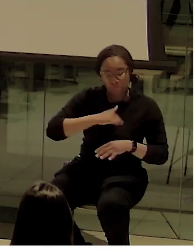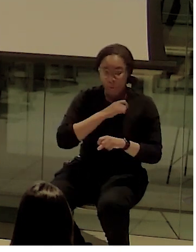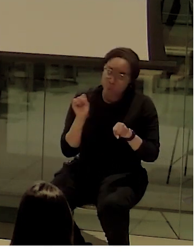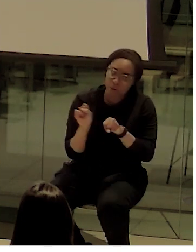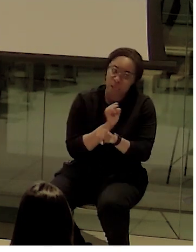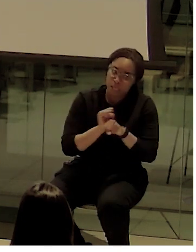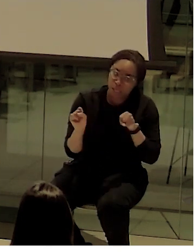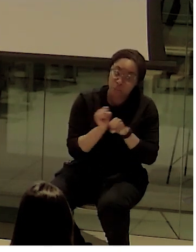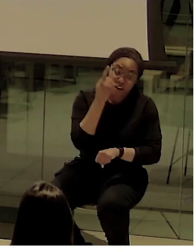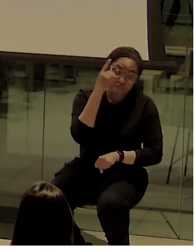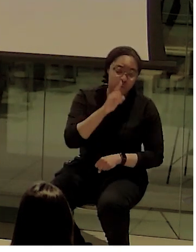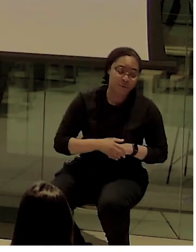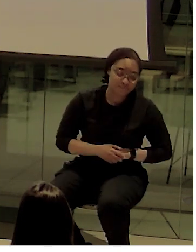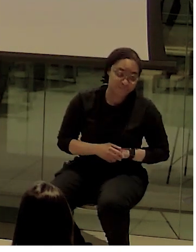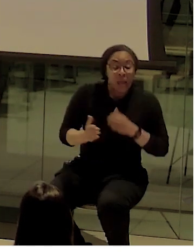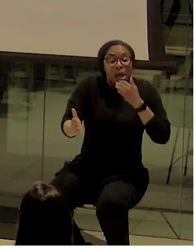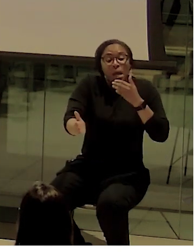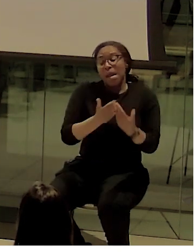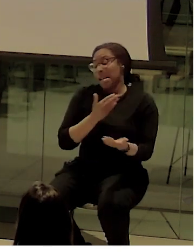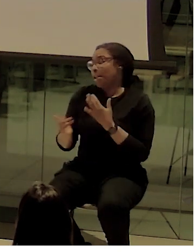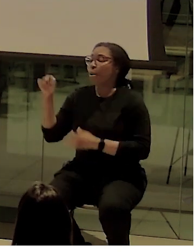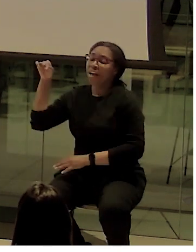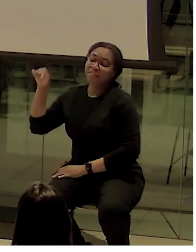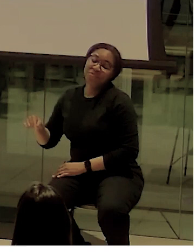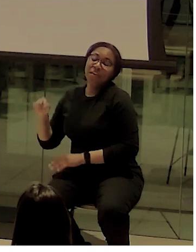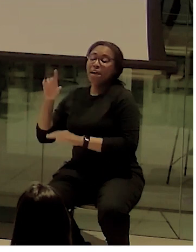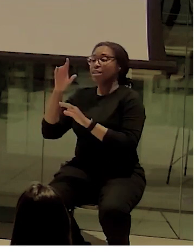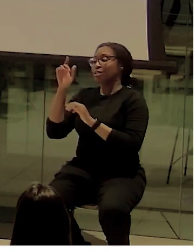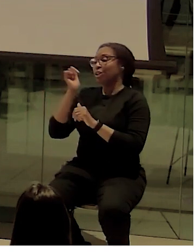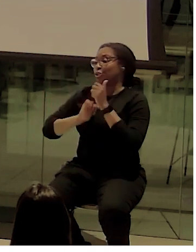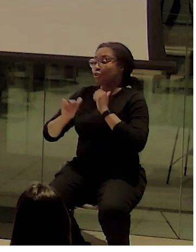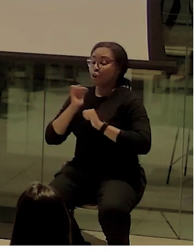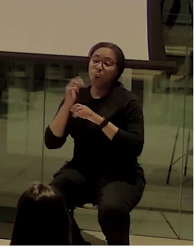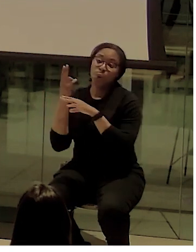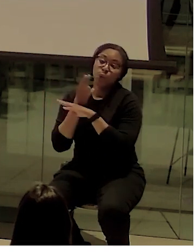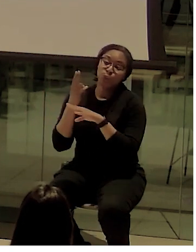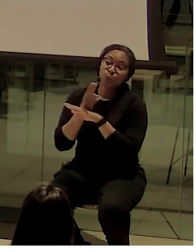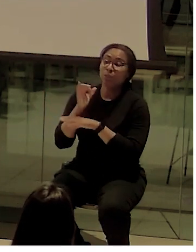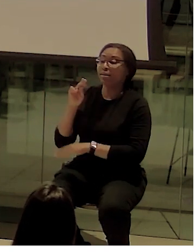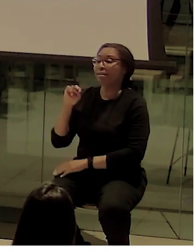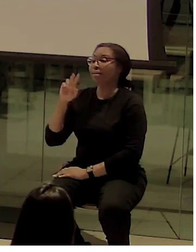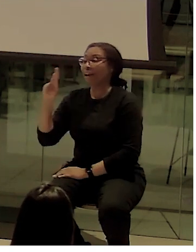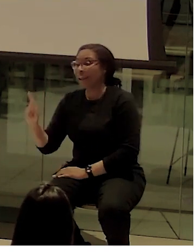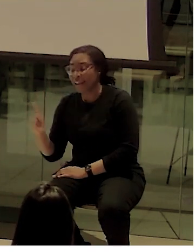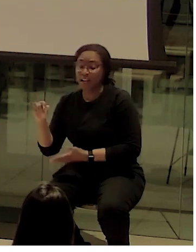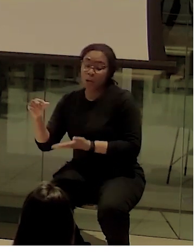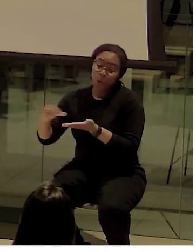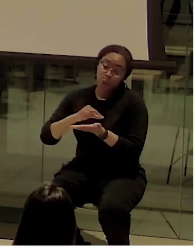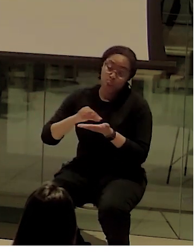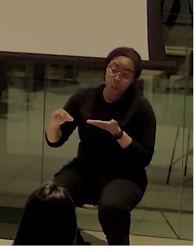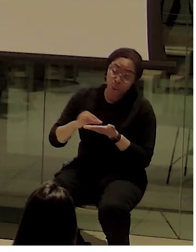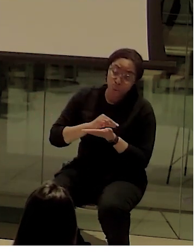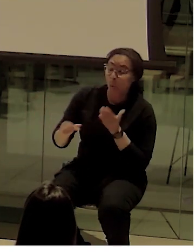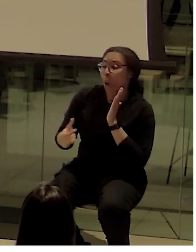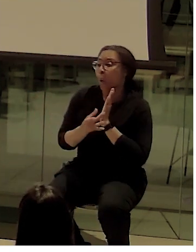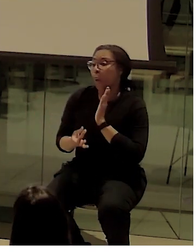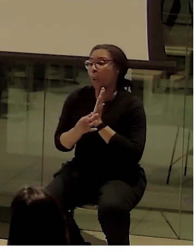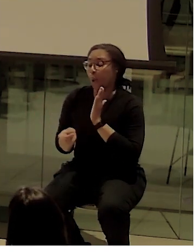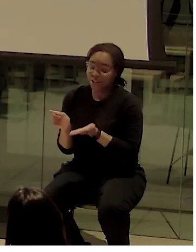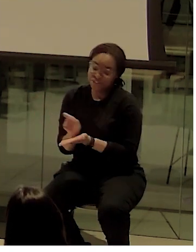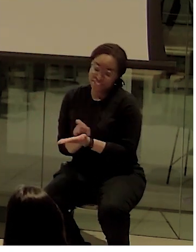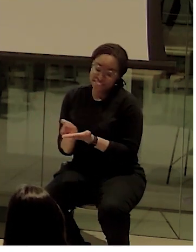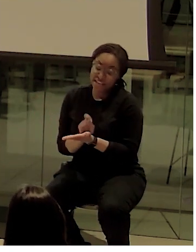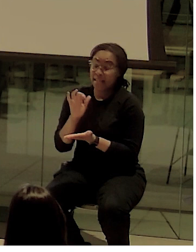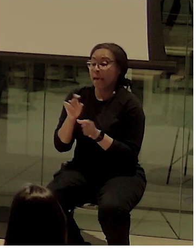is a show of works on paper and on linen, drawn and collaged using ink, blade, glue, and oil stick. These works were created